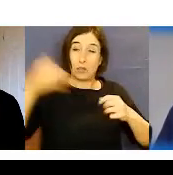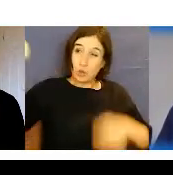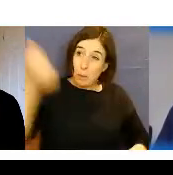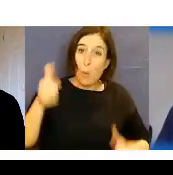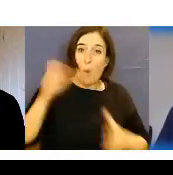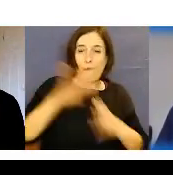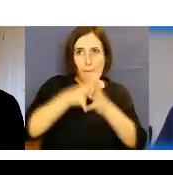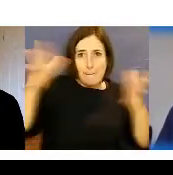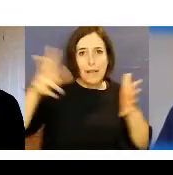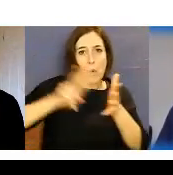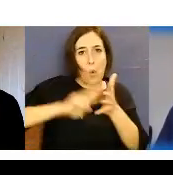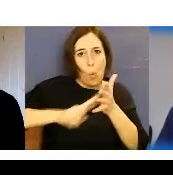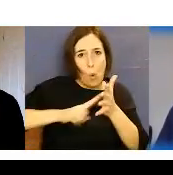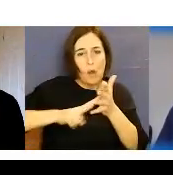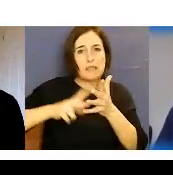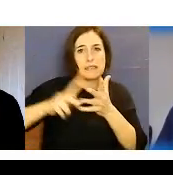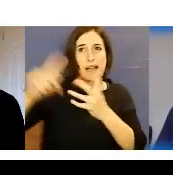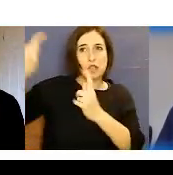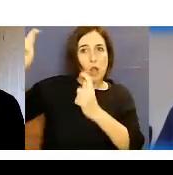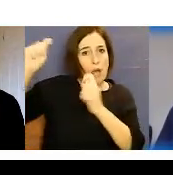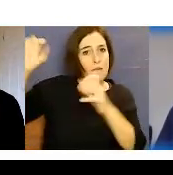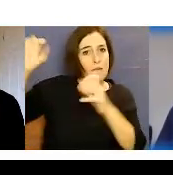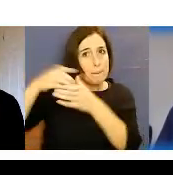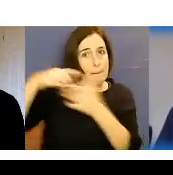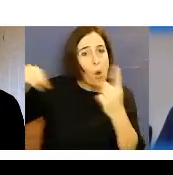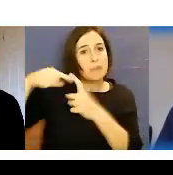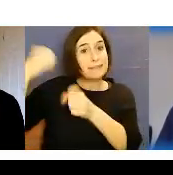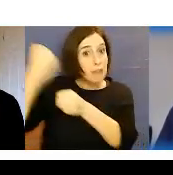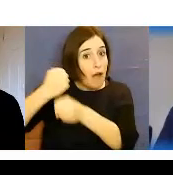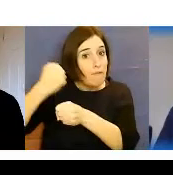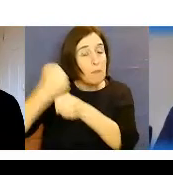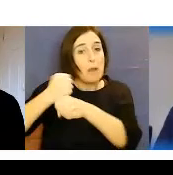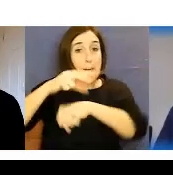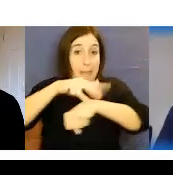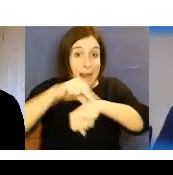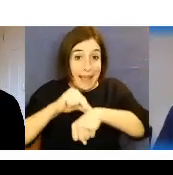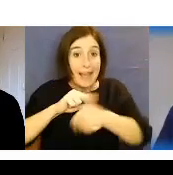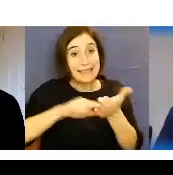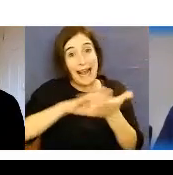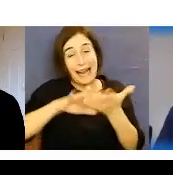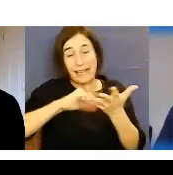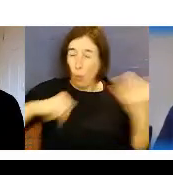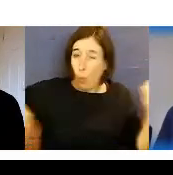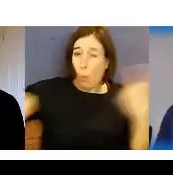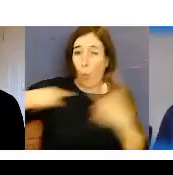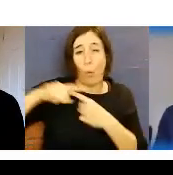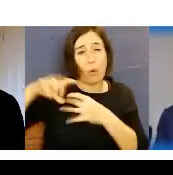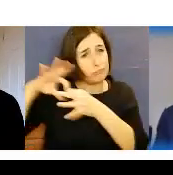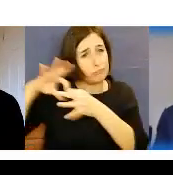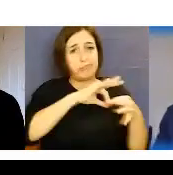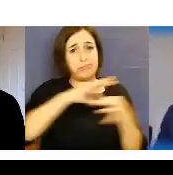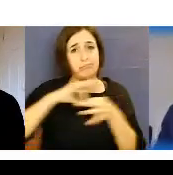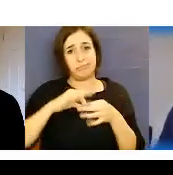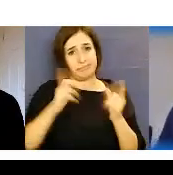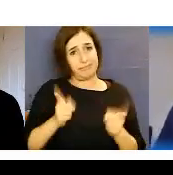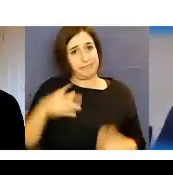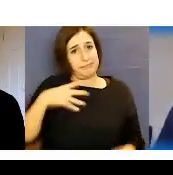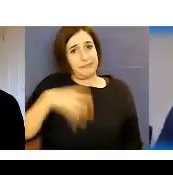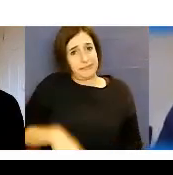governing bodies, you know, from government, from local authorities, you know, from the police, from the NHS and everybody else working together. And our philosophy has been